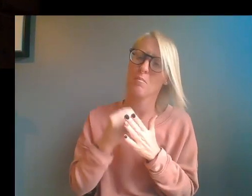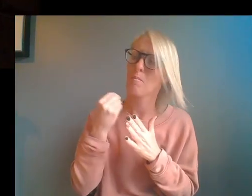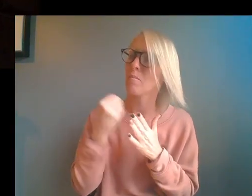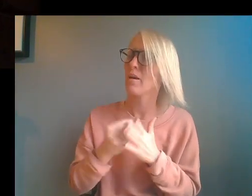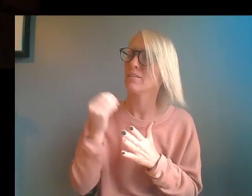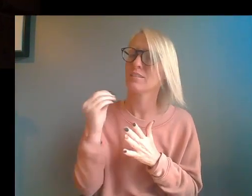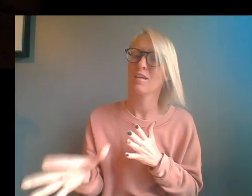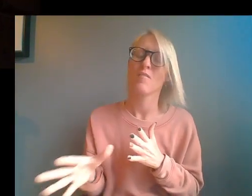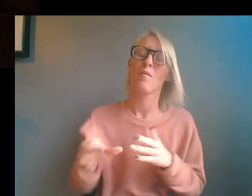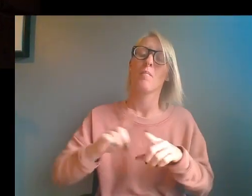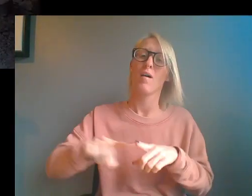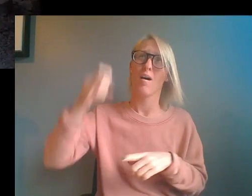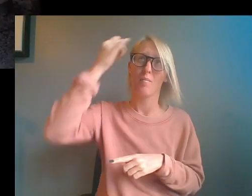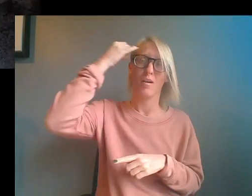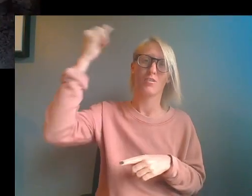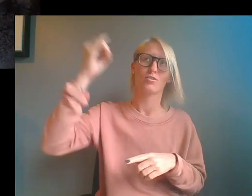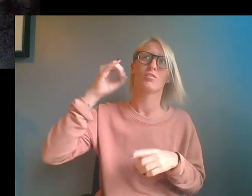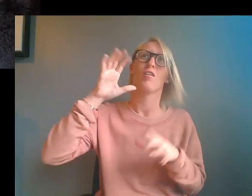experience.